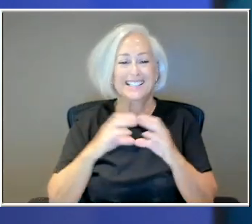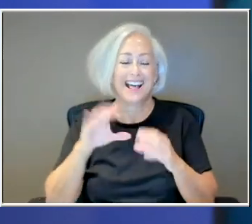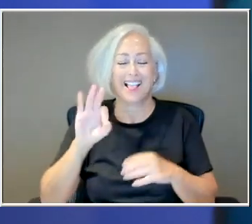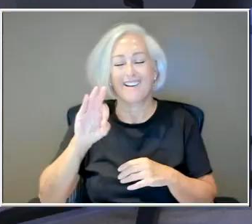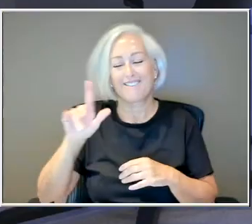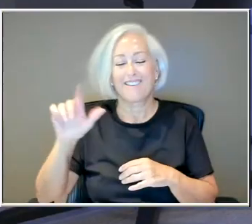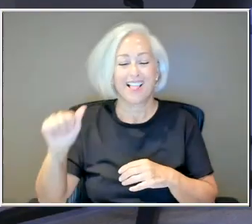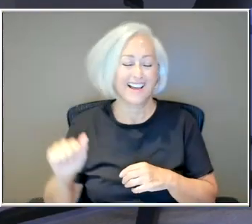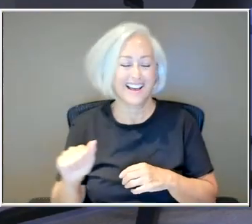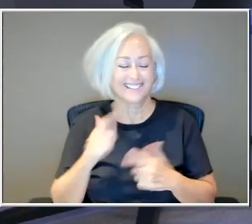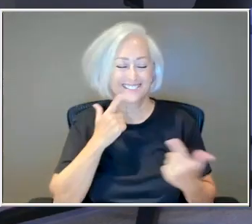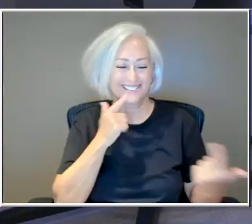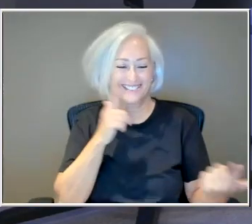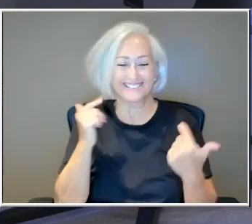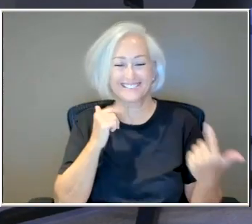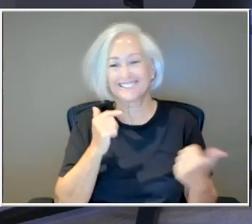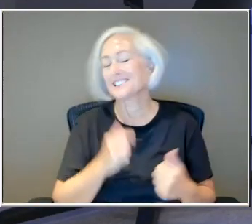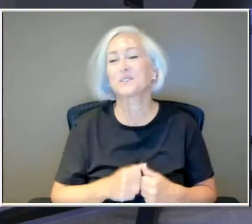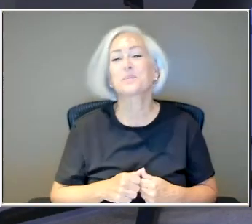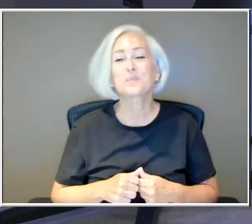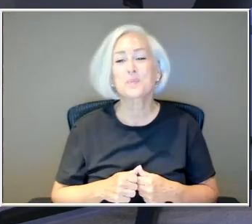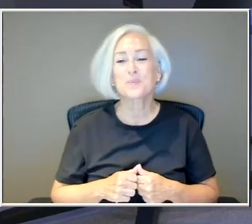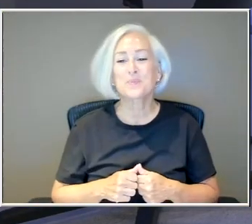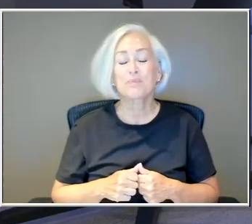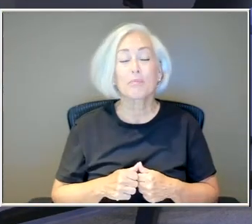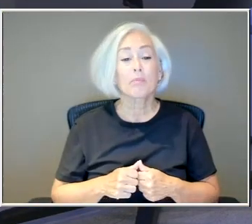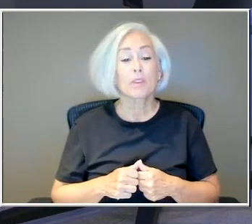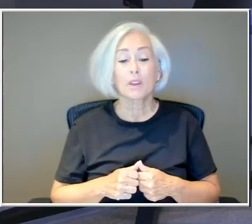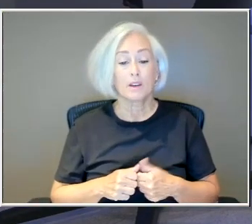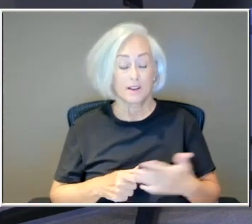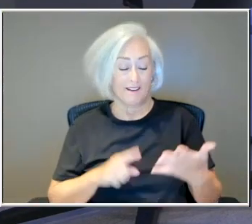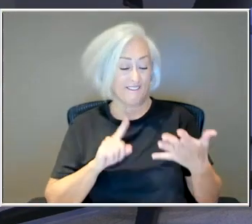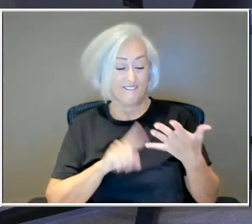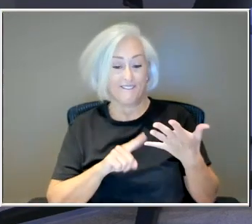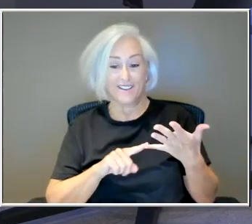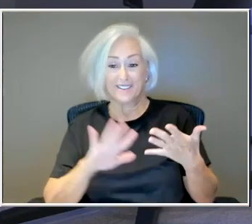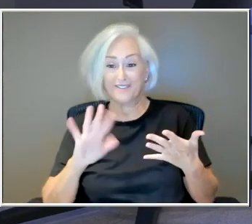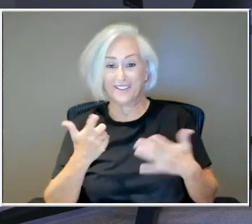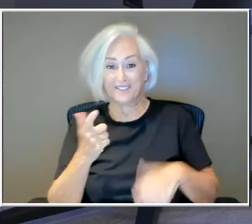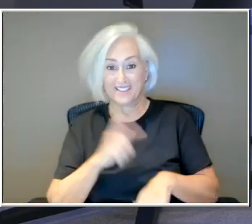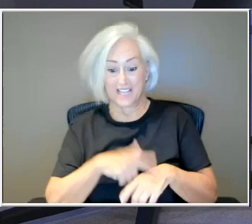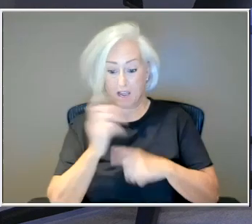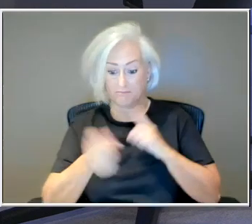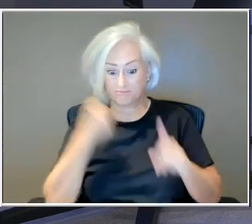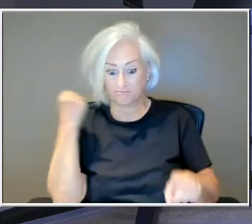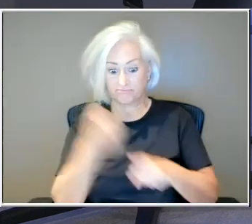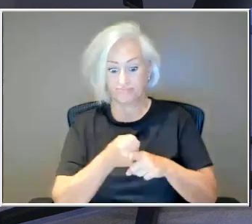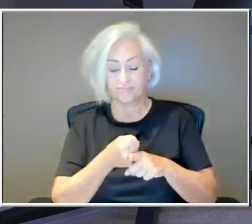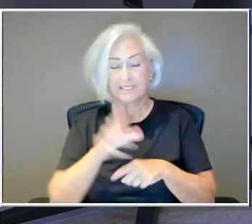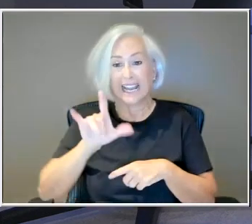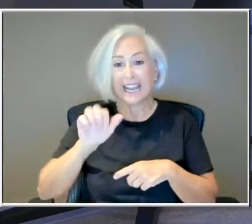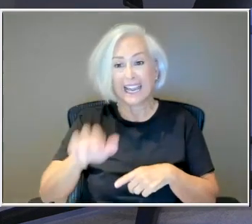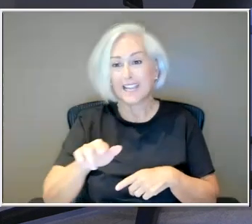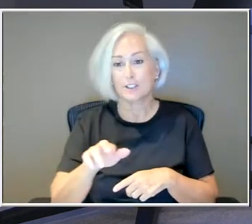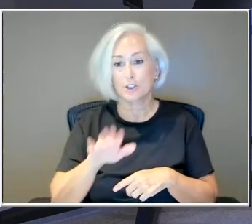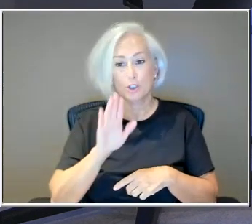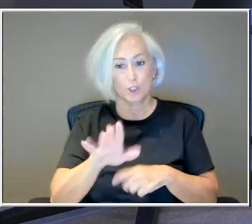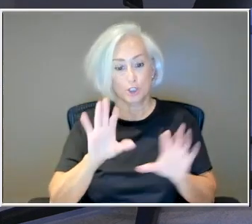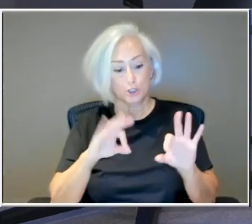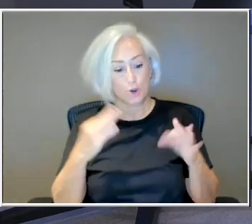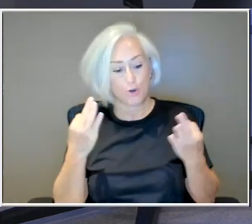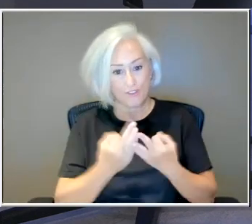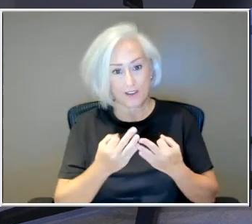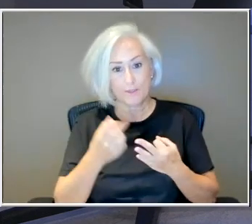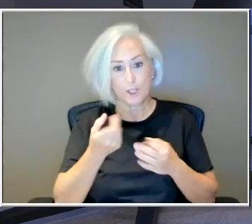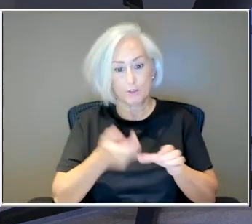Yep. So, but despite number 5, the cancer coming back, you and your family, you were able to get on a plane?